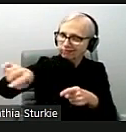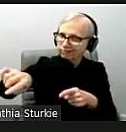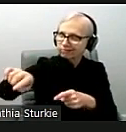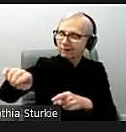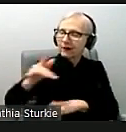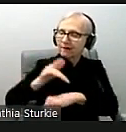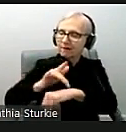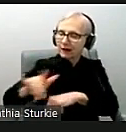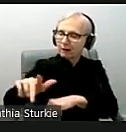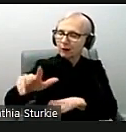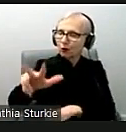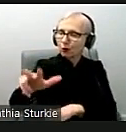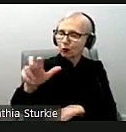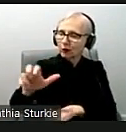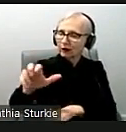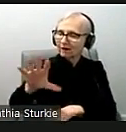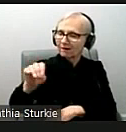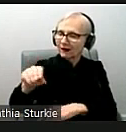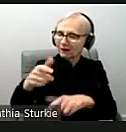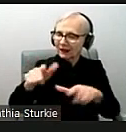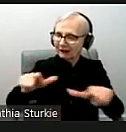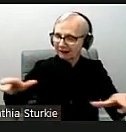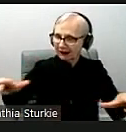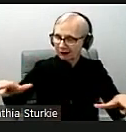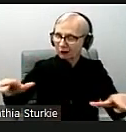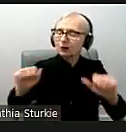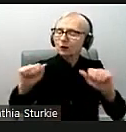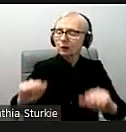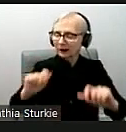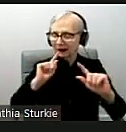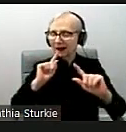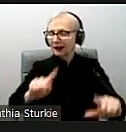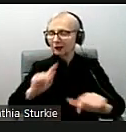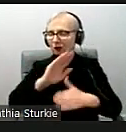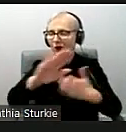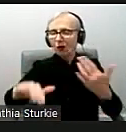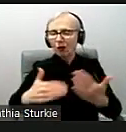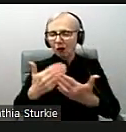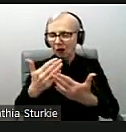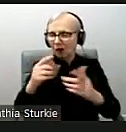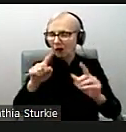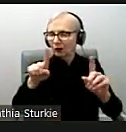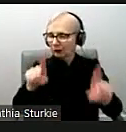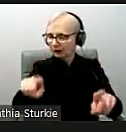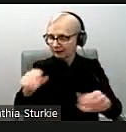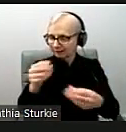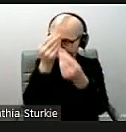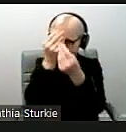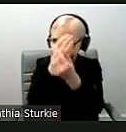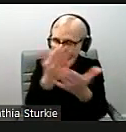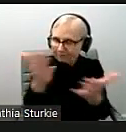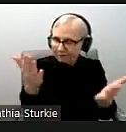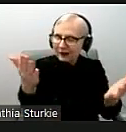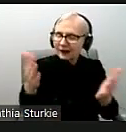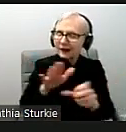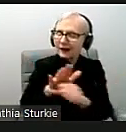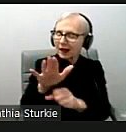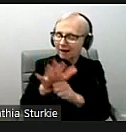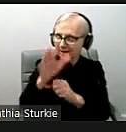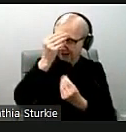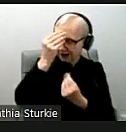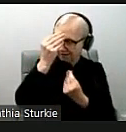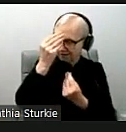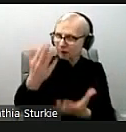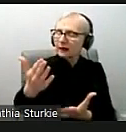languages, and we can answer all of your questions. We really want to give all Coloradans the information that they need to move